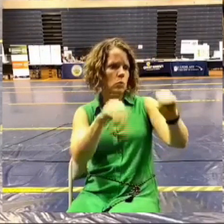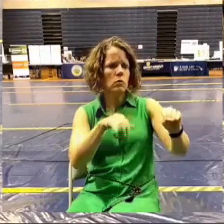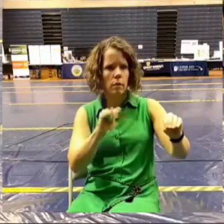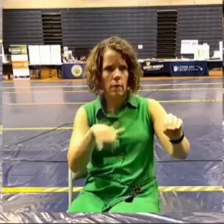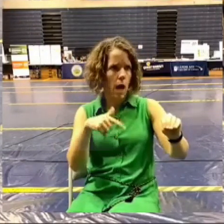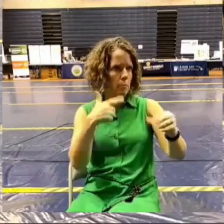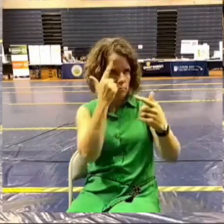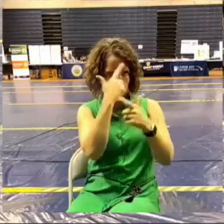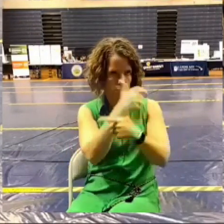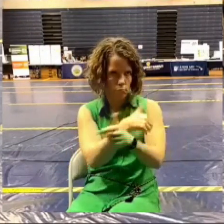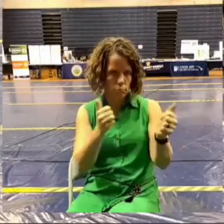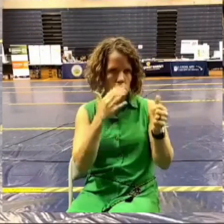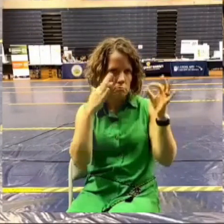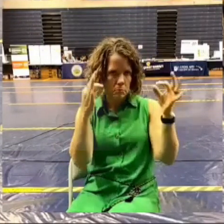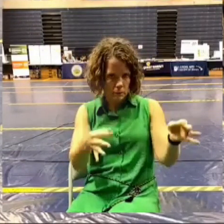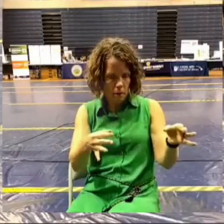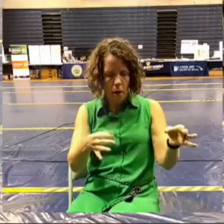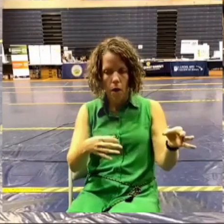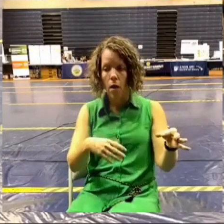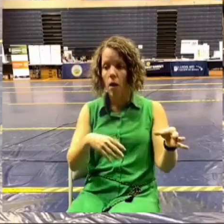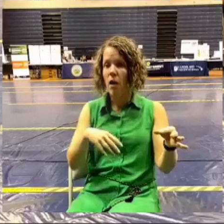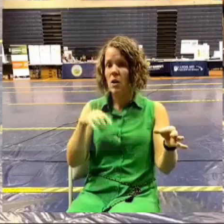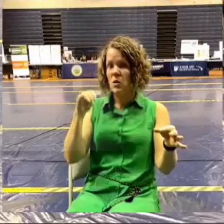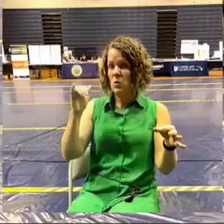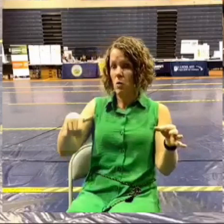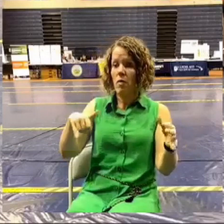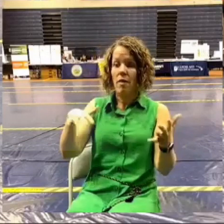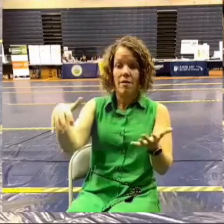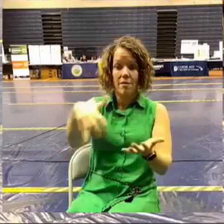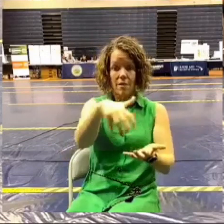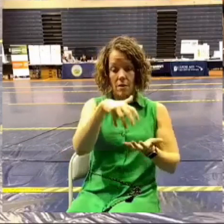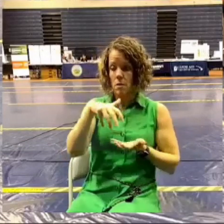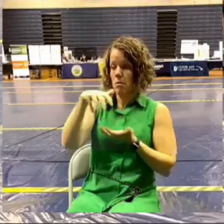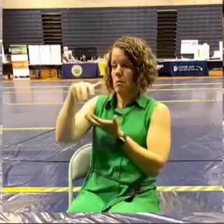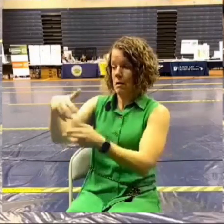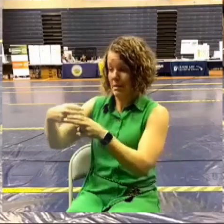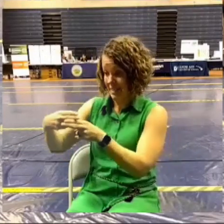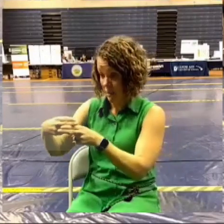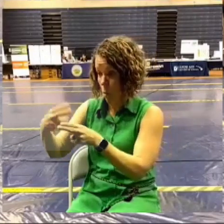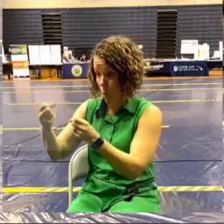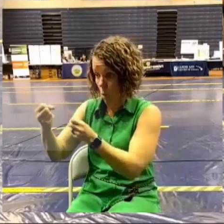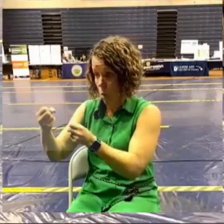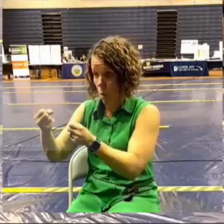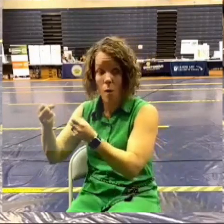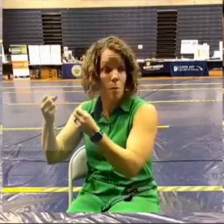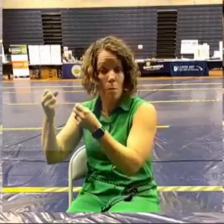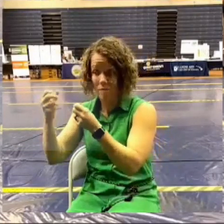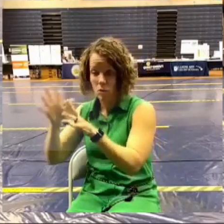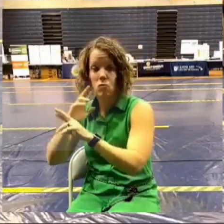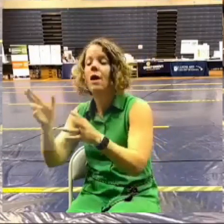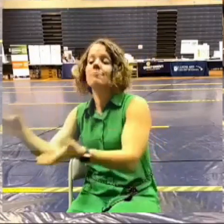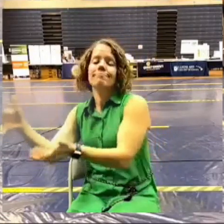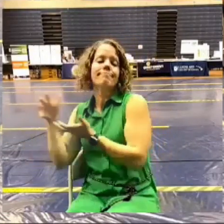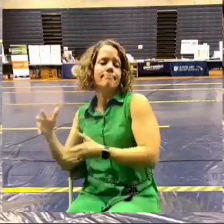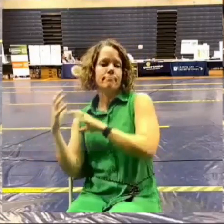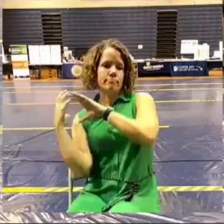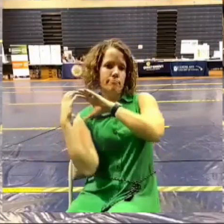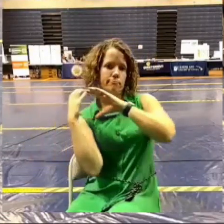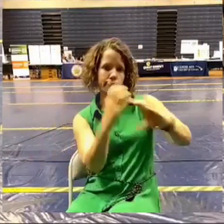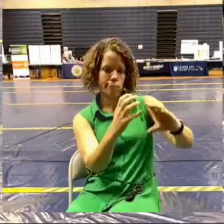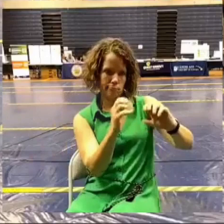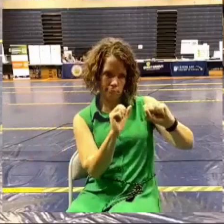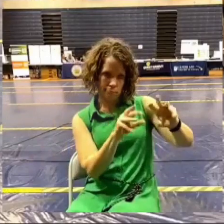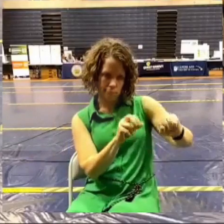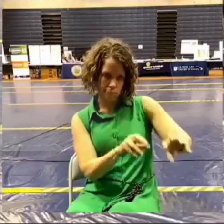as that site is today is performing exactly how it was designed, it's performing well. That debris is coming off of properties in